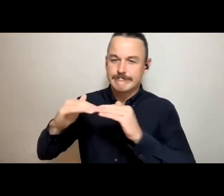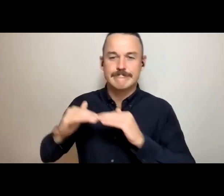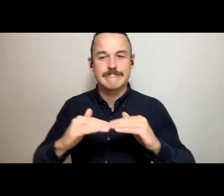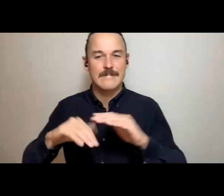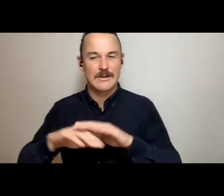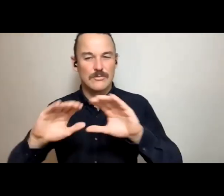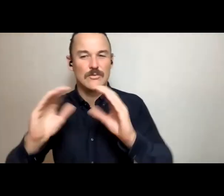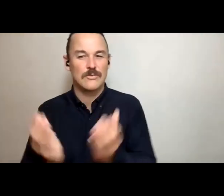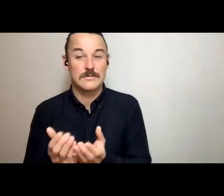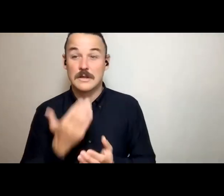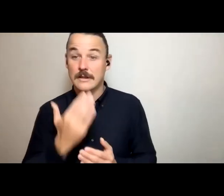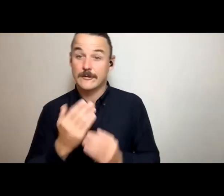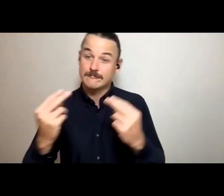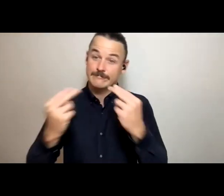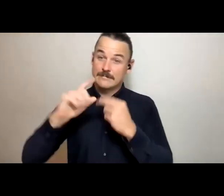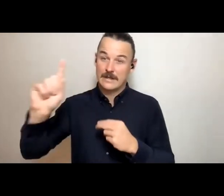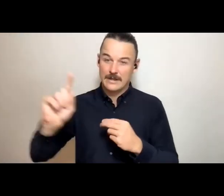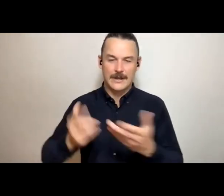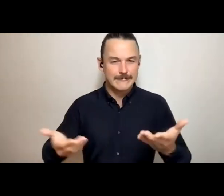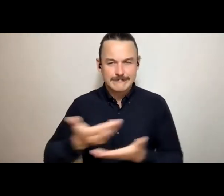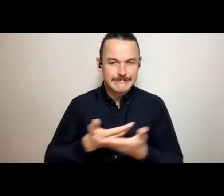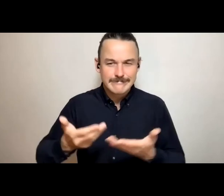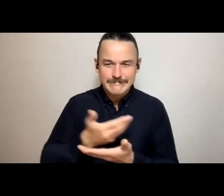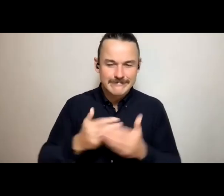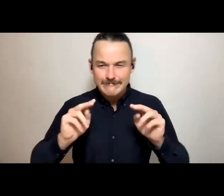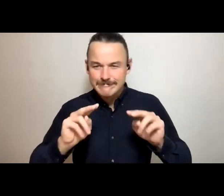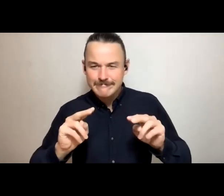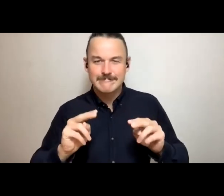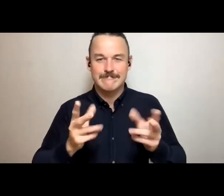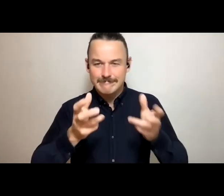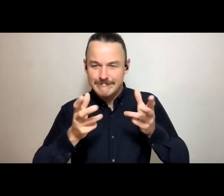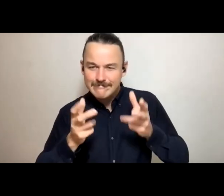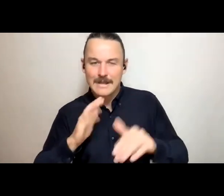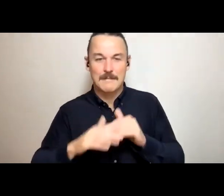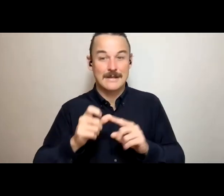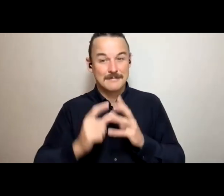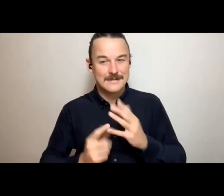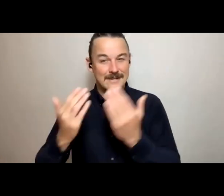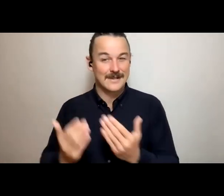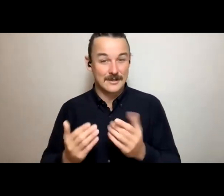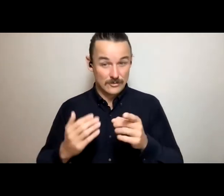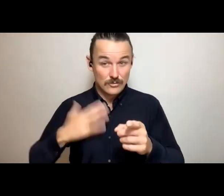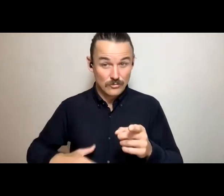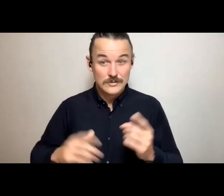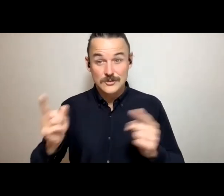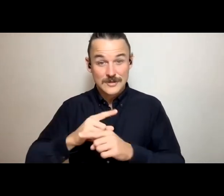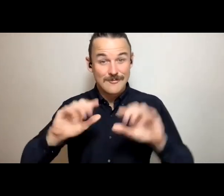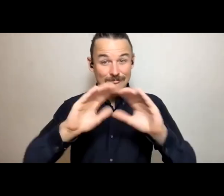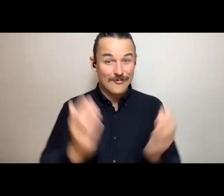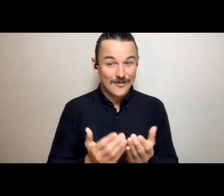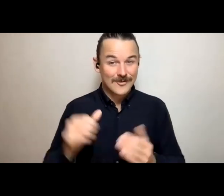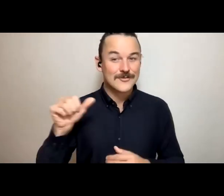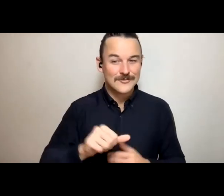and engaging in some discussion on disability studies. And yep, if you want to change the world, go and study sociology. Thanks.